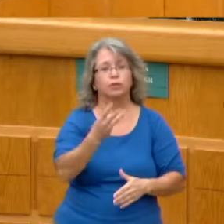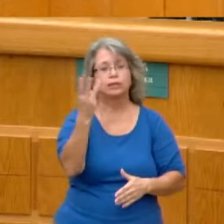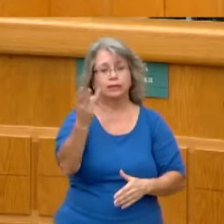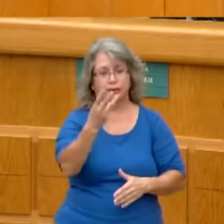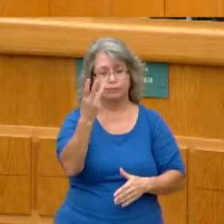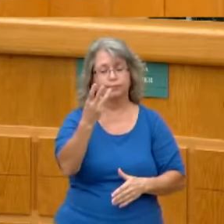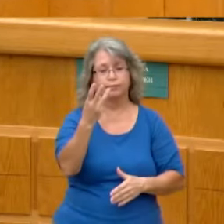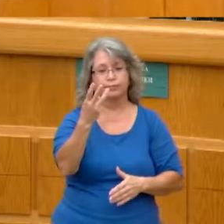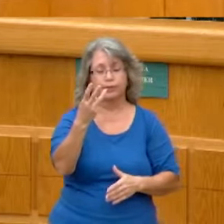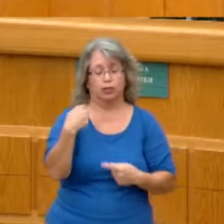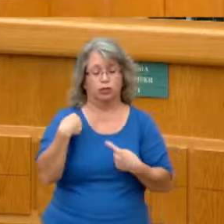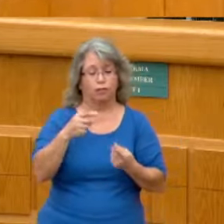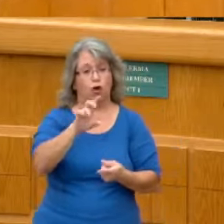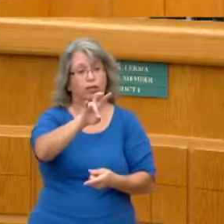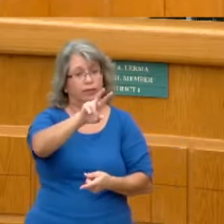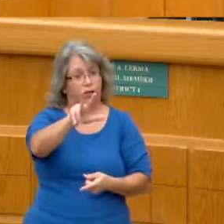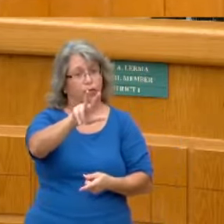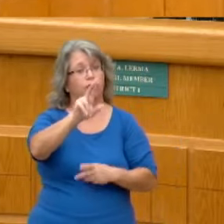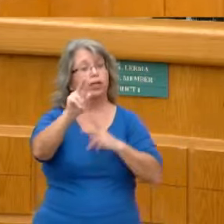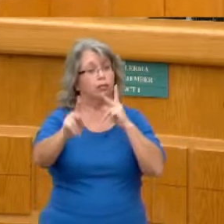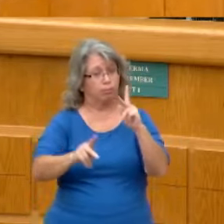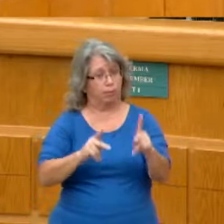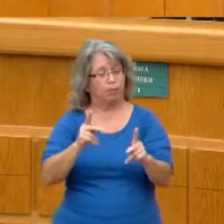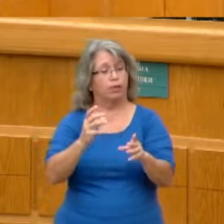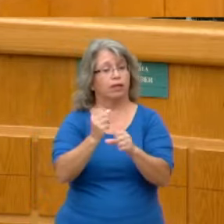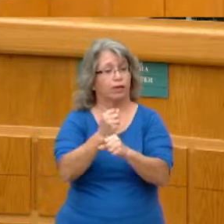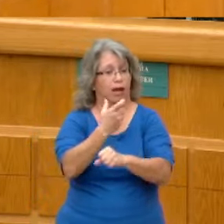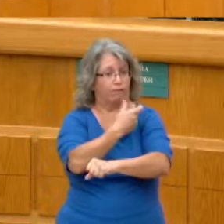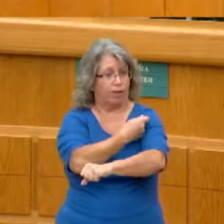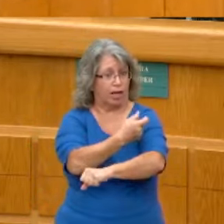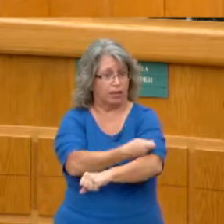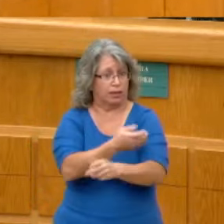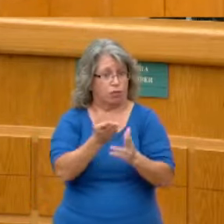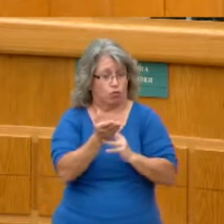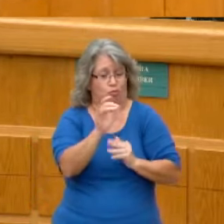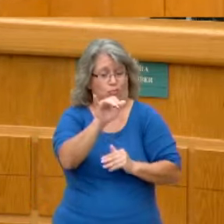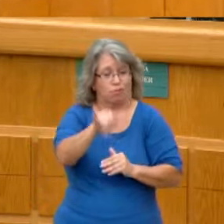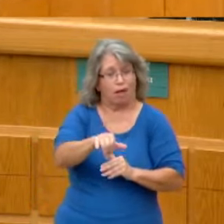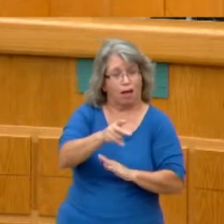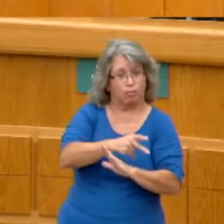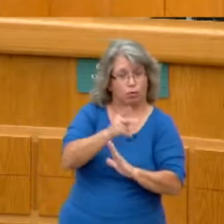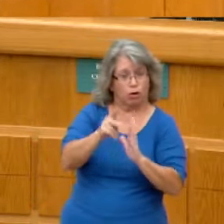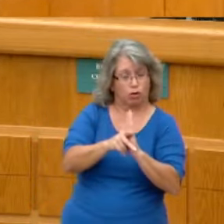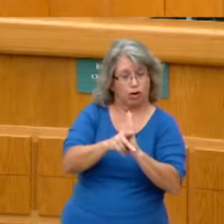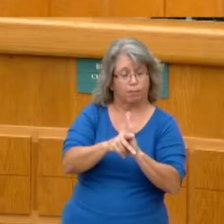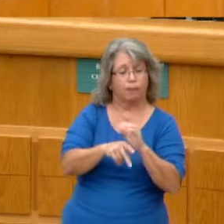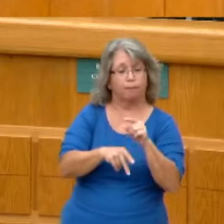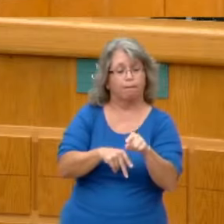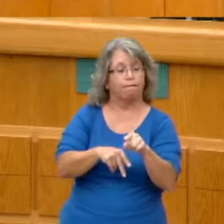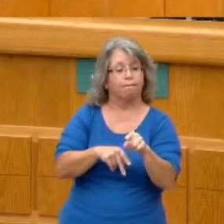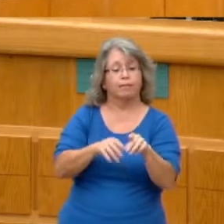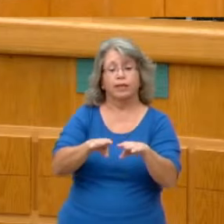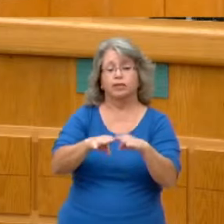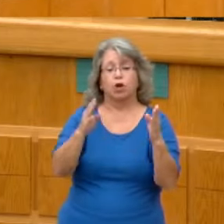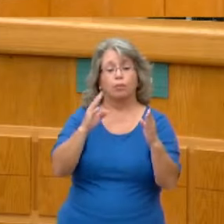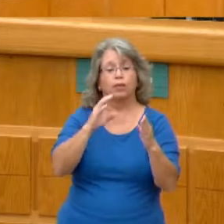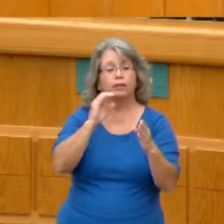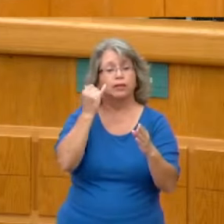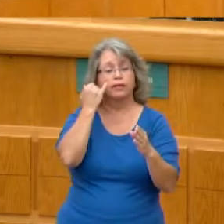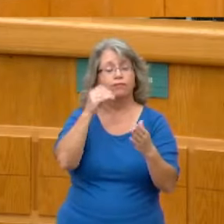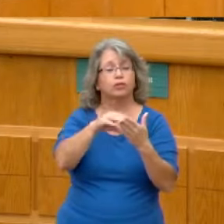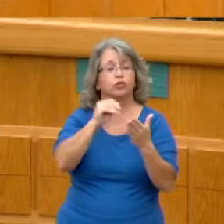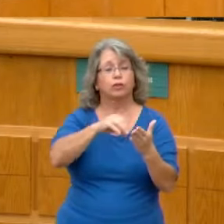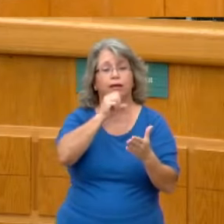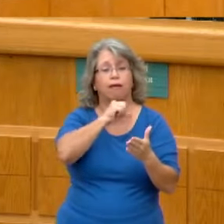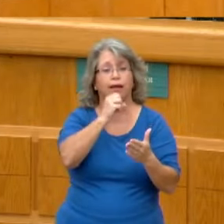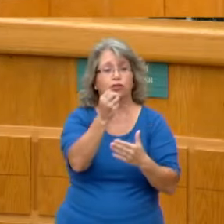date, 73 people have been vaccinated via the program. All sites are open for students 12 years of age and older,